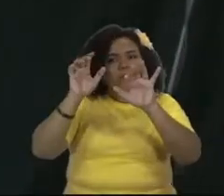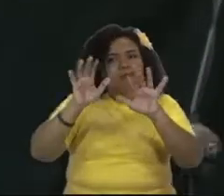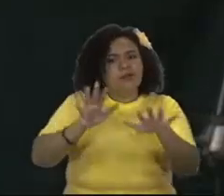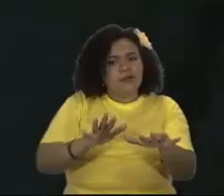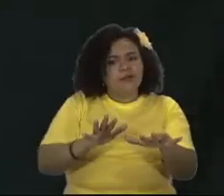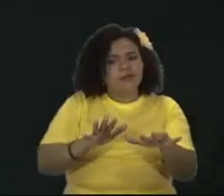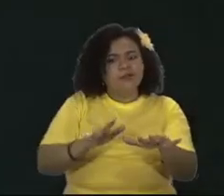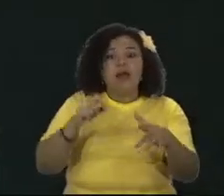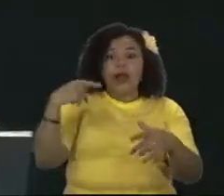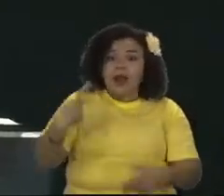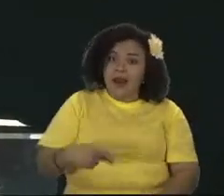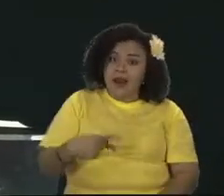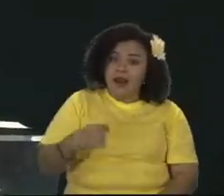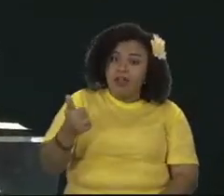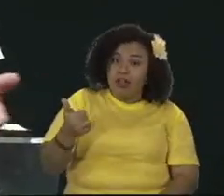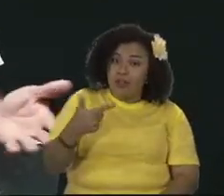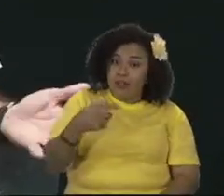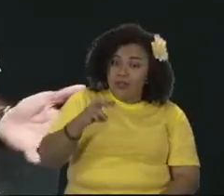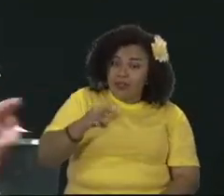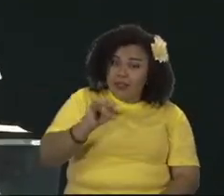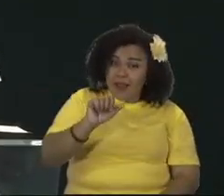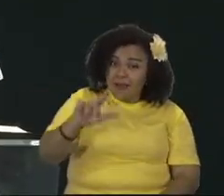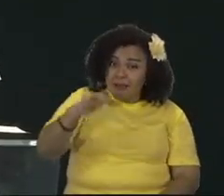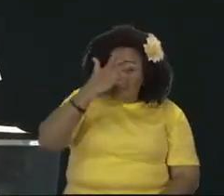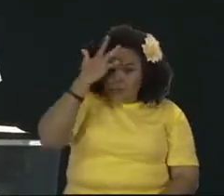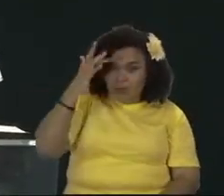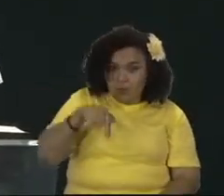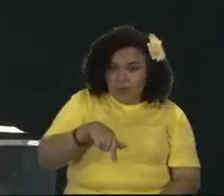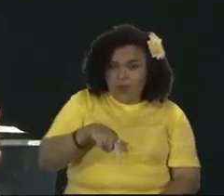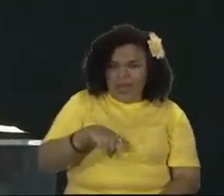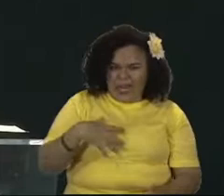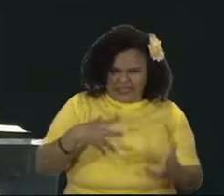maybe 2,000 peoples, there is no division,